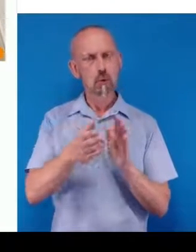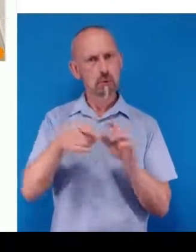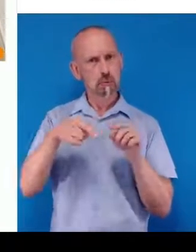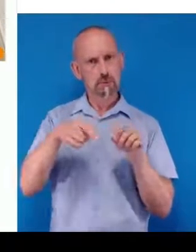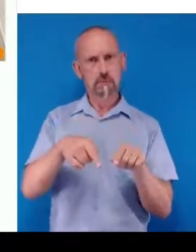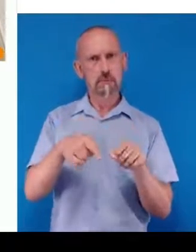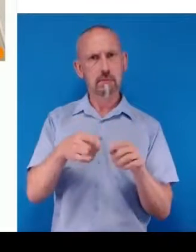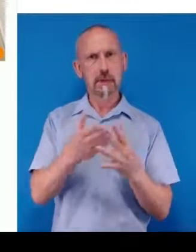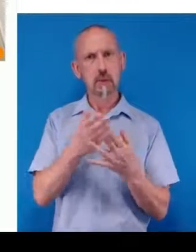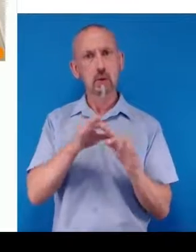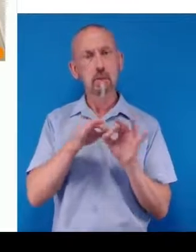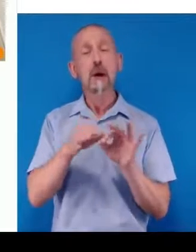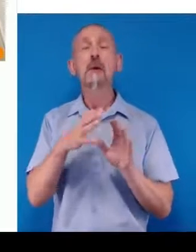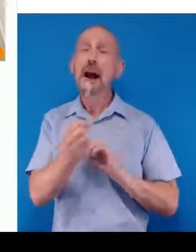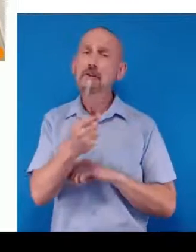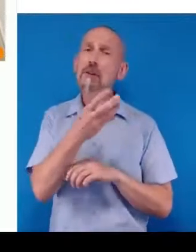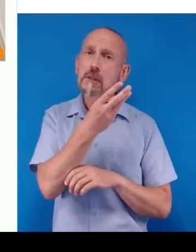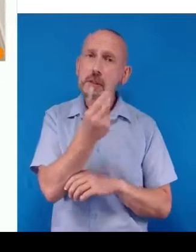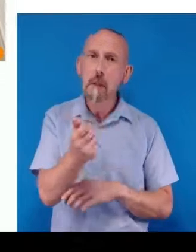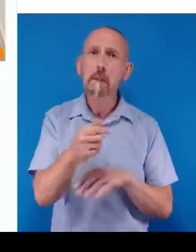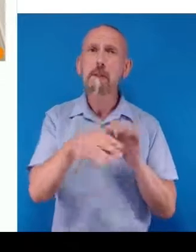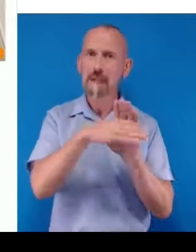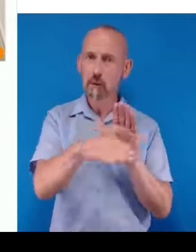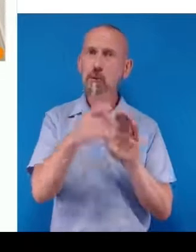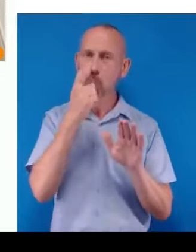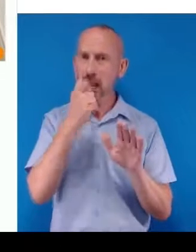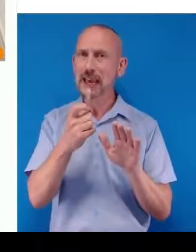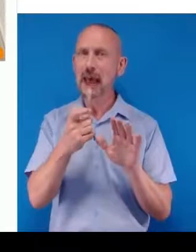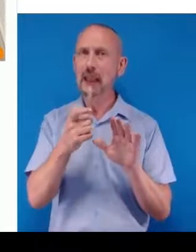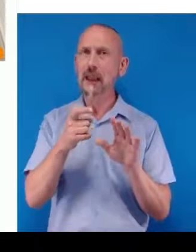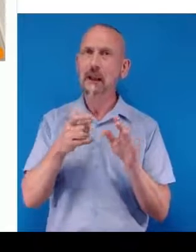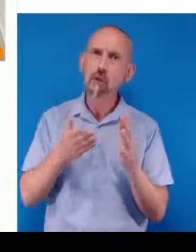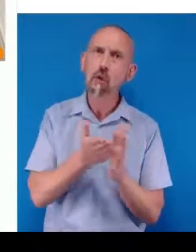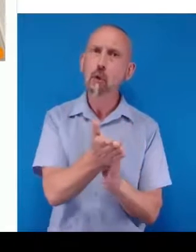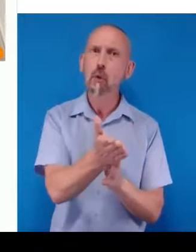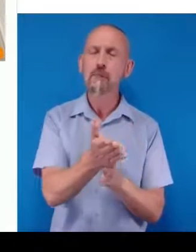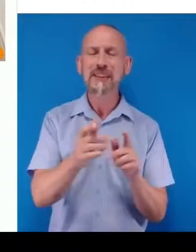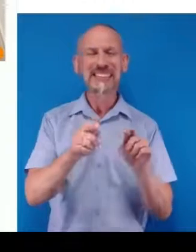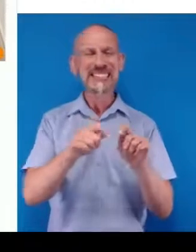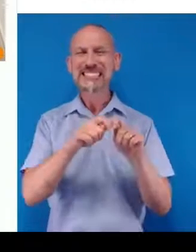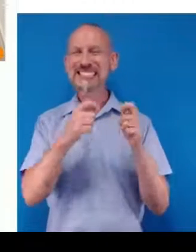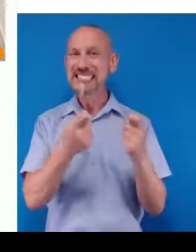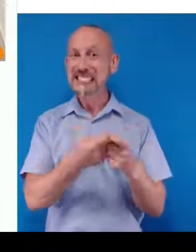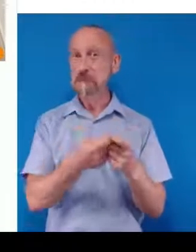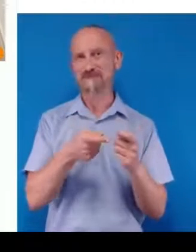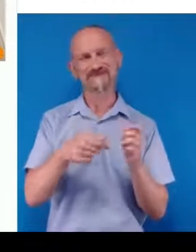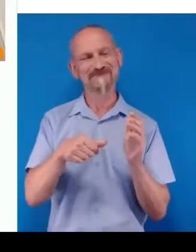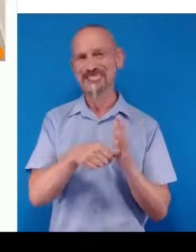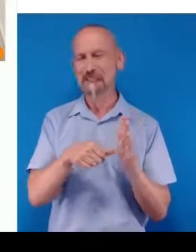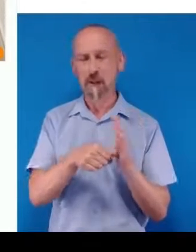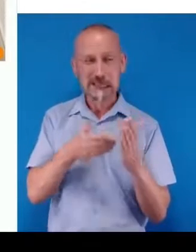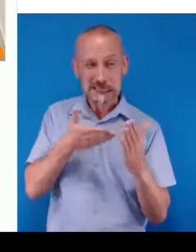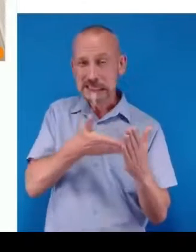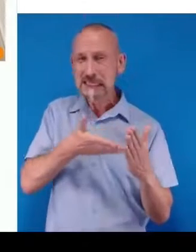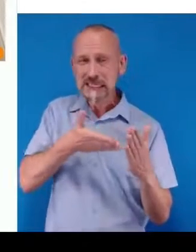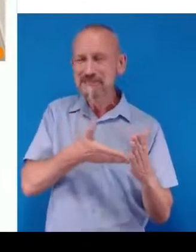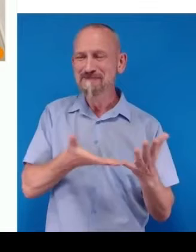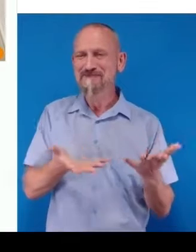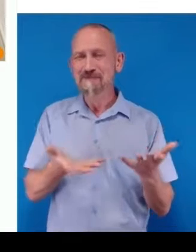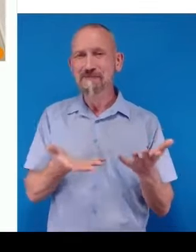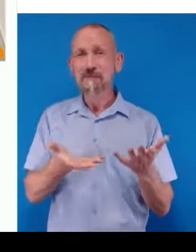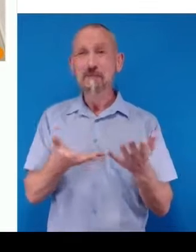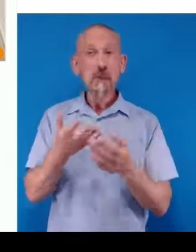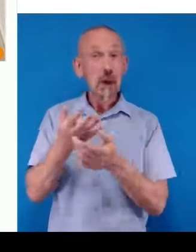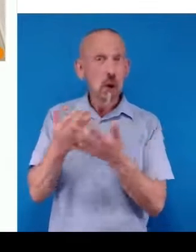to, so Teams is really difficult to get into, and we have a lot of people asking to use AccessLOOP